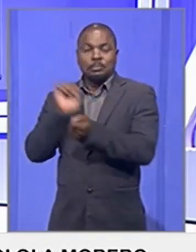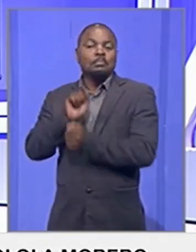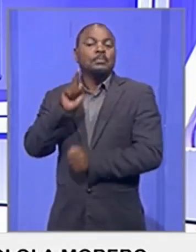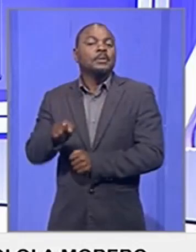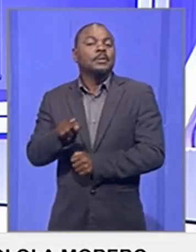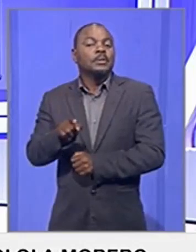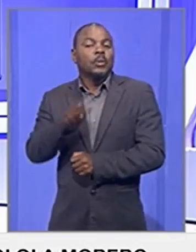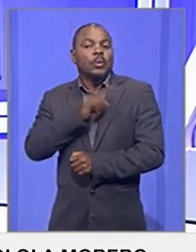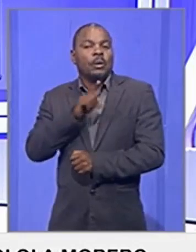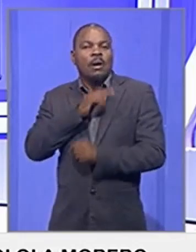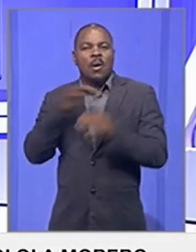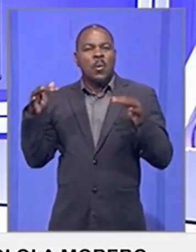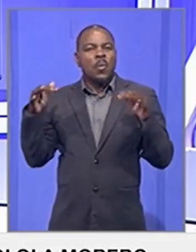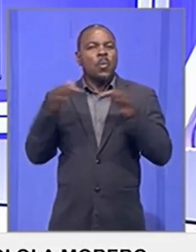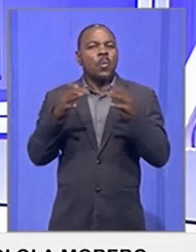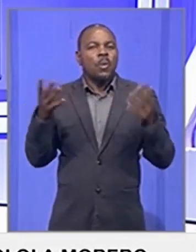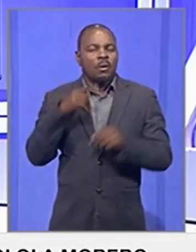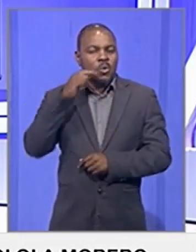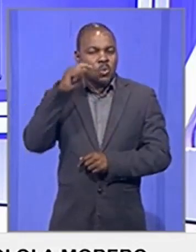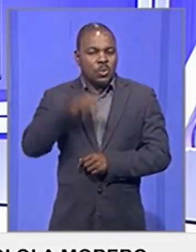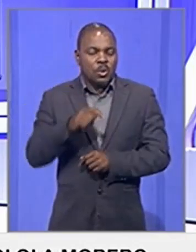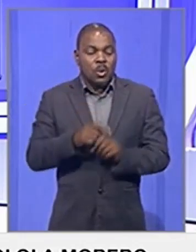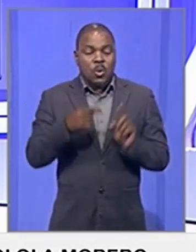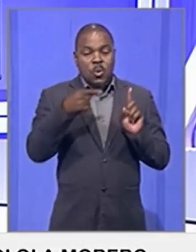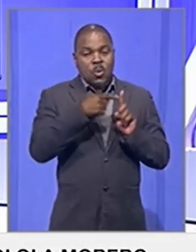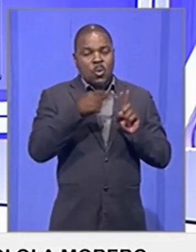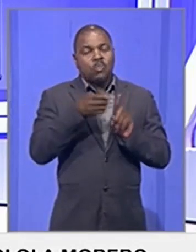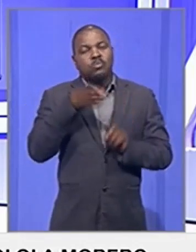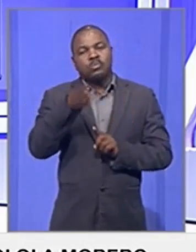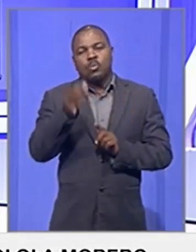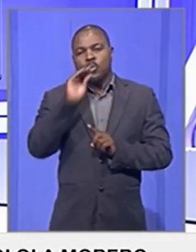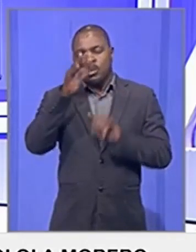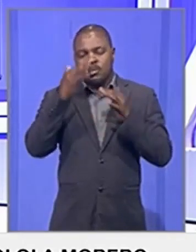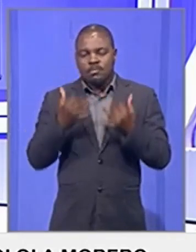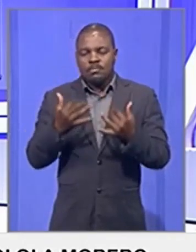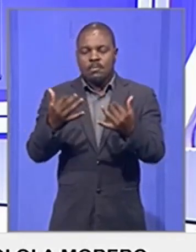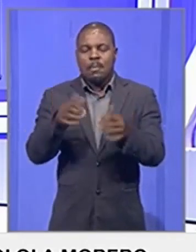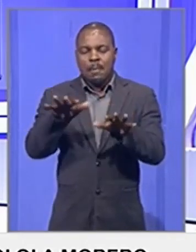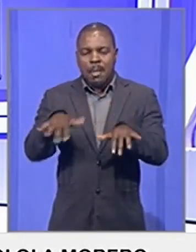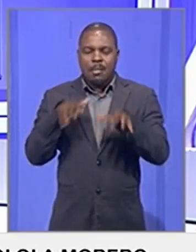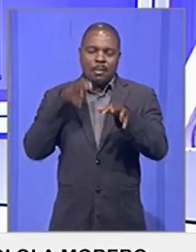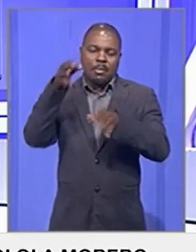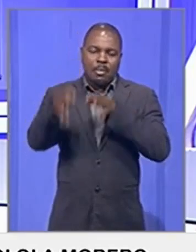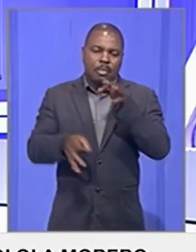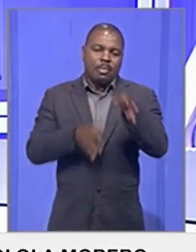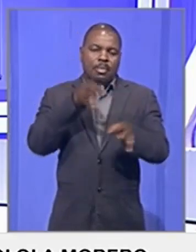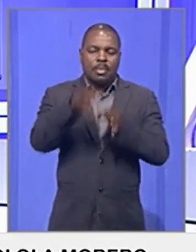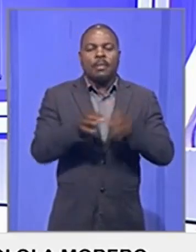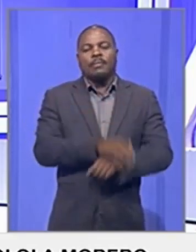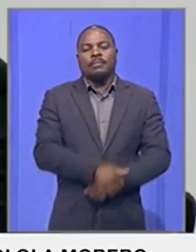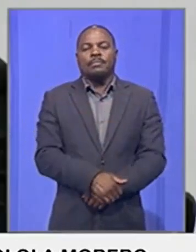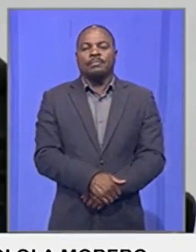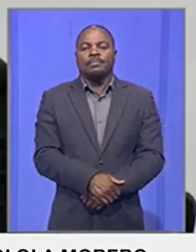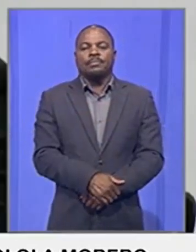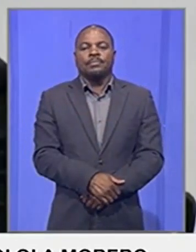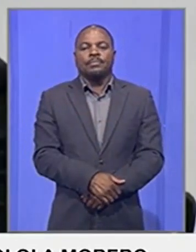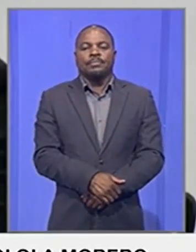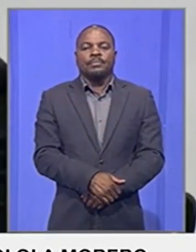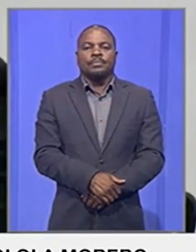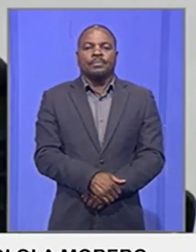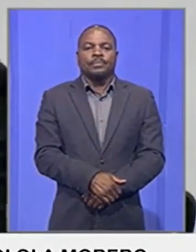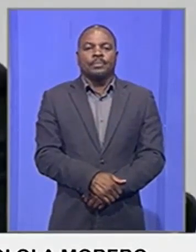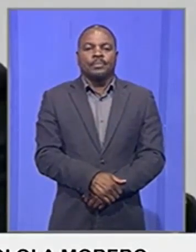Sebueledi sa mopresidente Vincent Makwenya a re puso e solofela go bo e rarabolotse morero o ka ga mopresidente wa Russia Vladimir